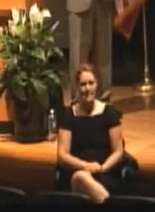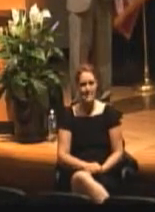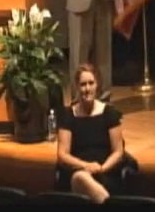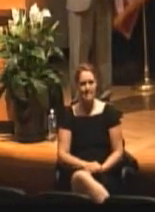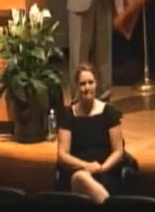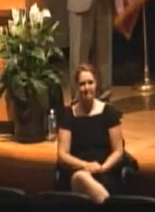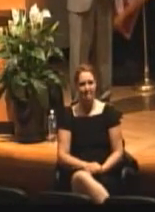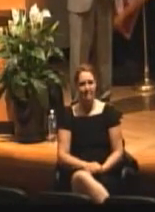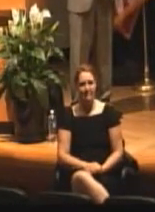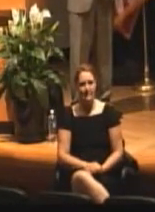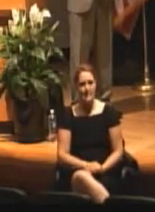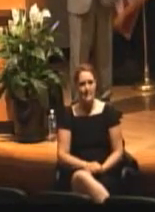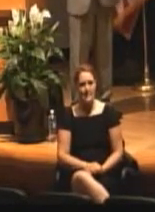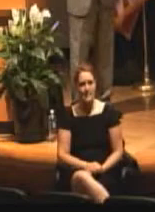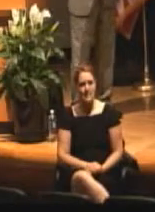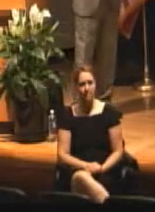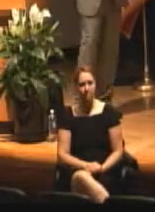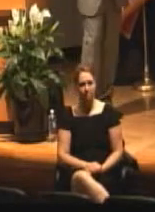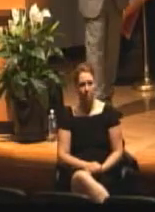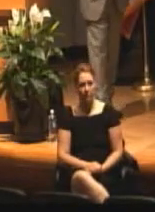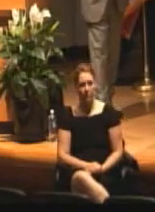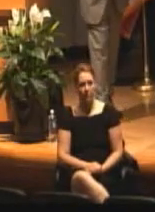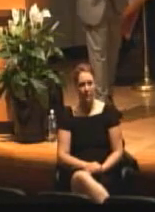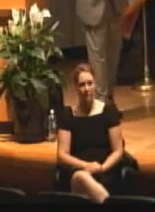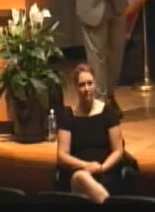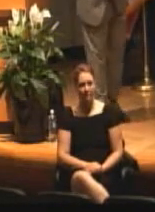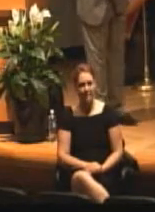more. Or either.